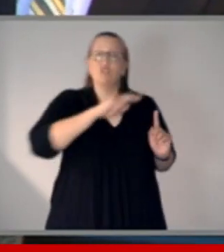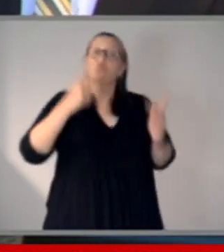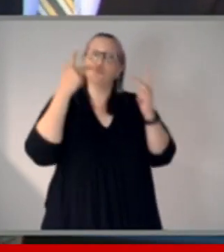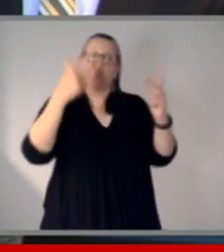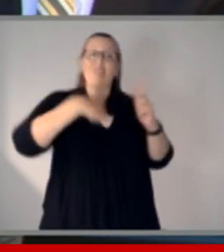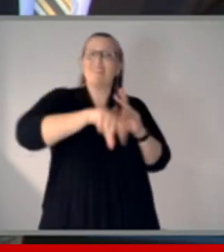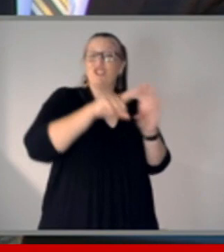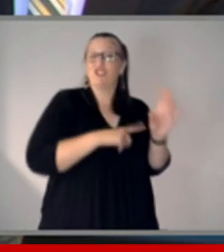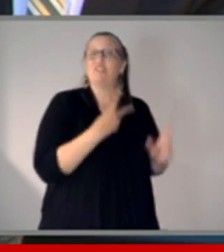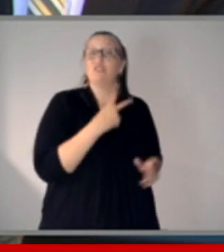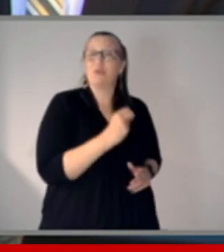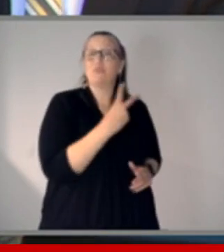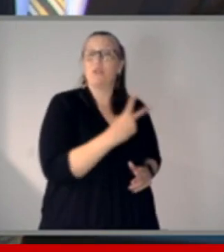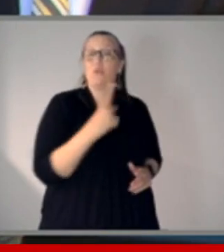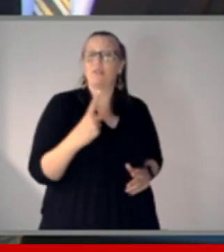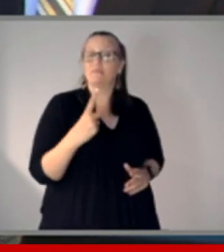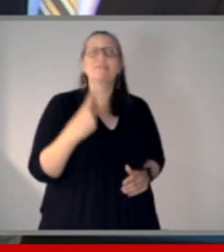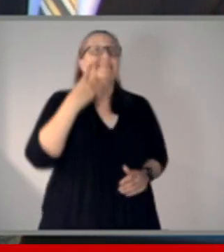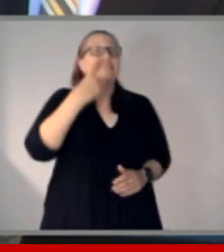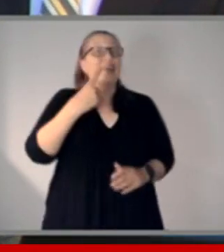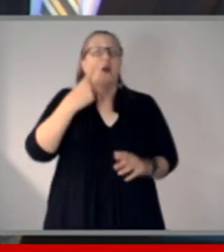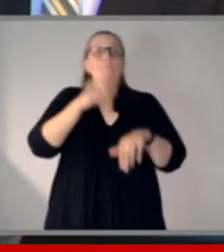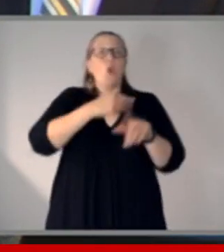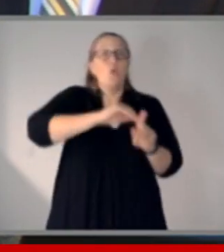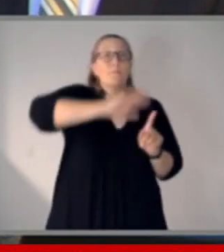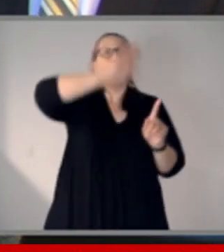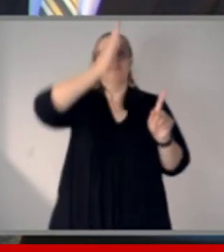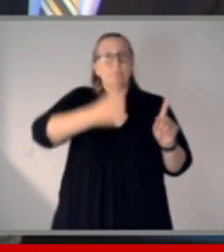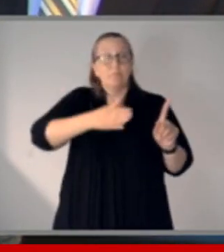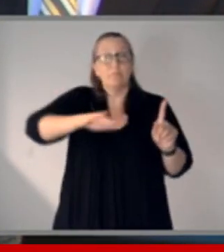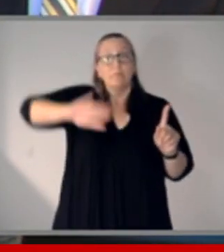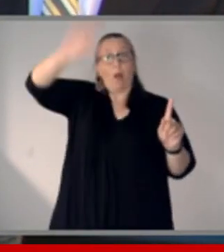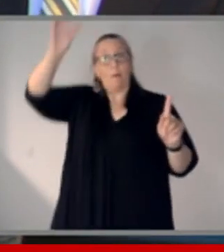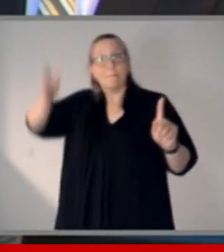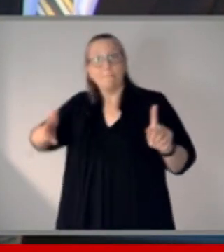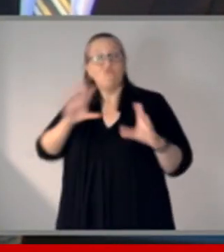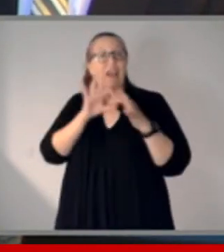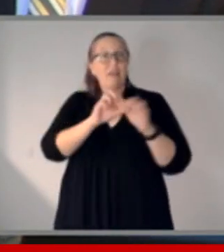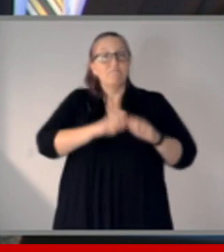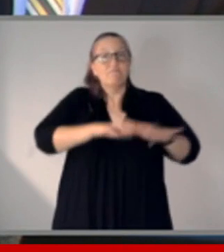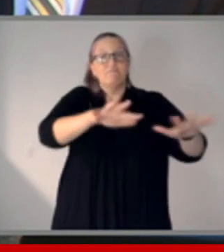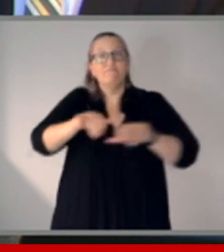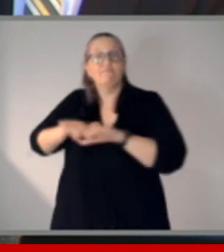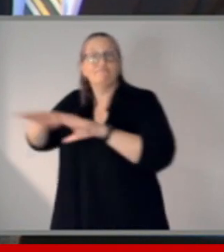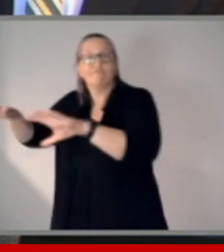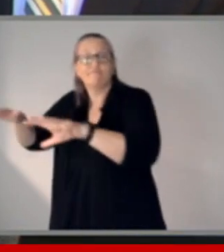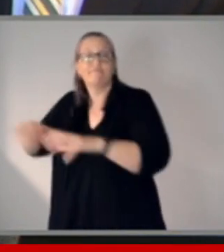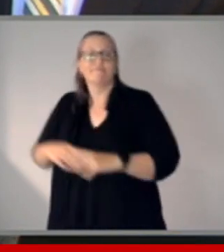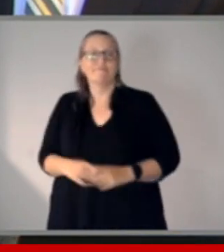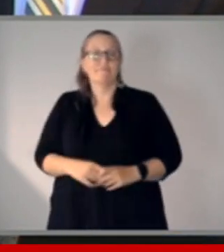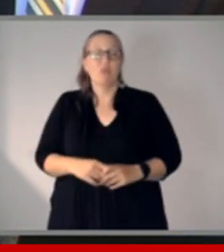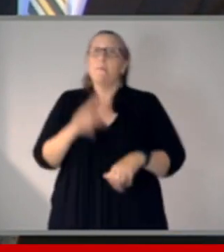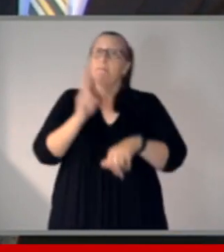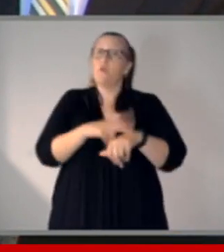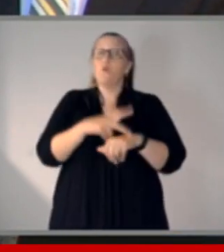again of cases that we saw in the previous graph. This is related to hospitalisations. Quite a large peak in hospitalisations at the beginning